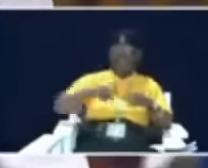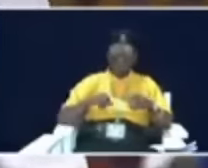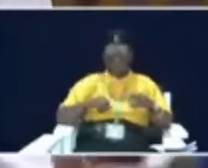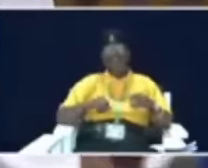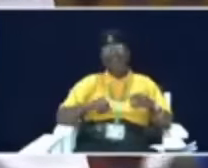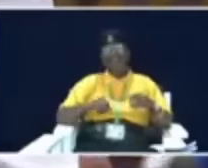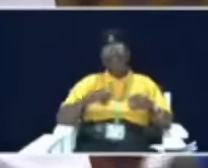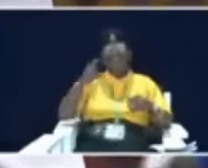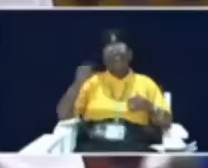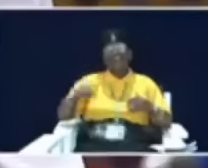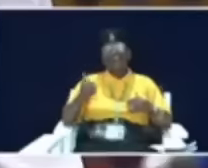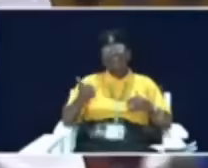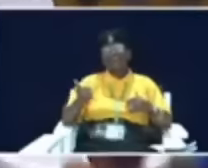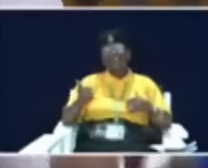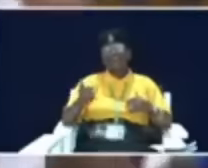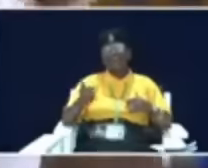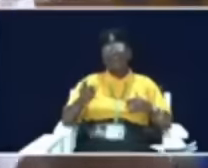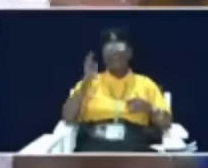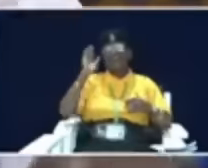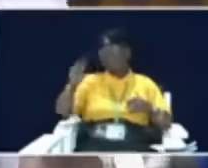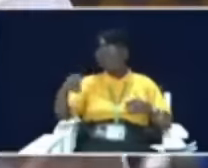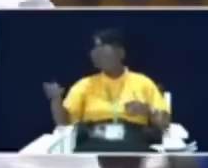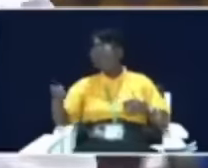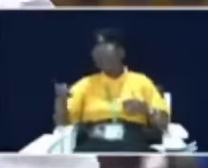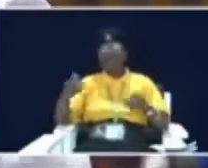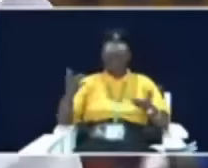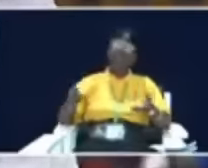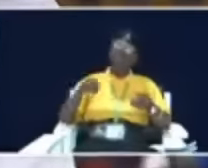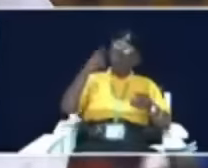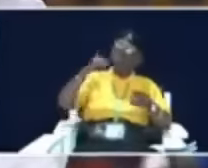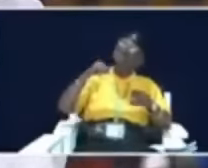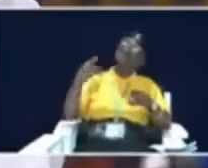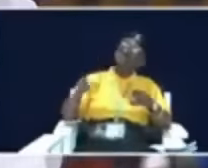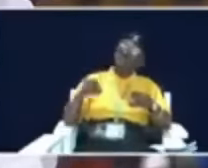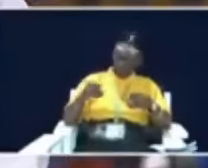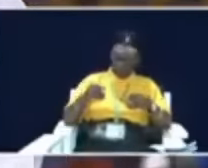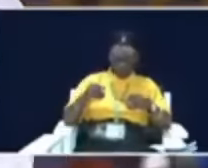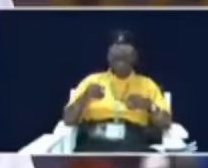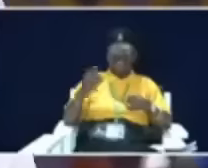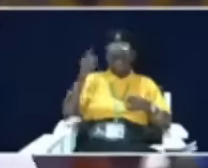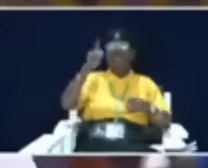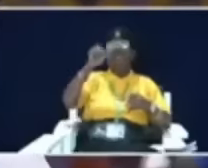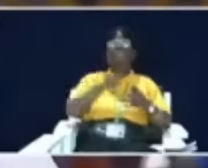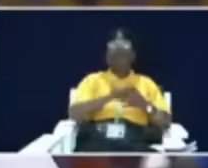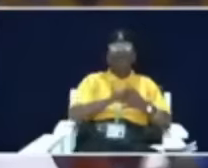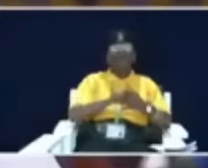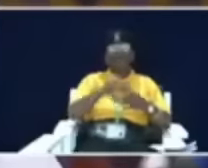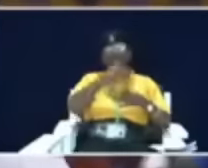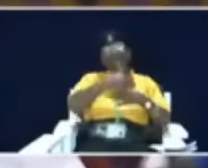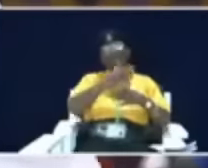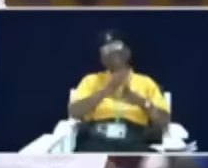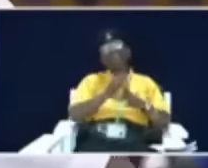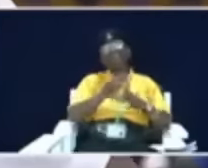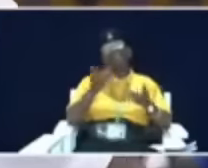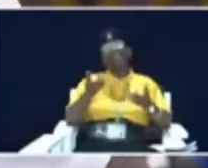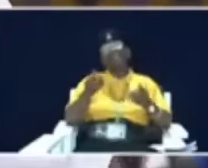whoever created agbada should have his name in the Guinness Book of Record, because he created a dress that